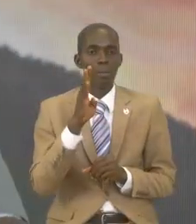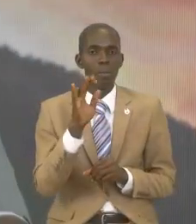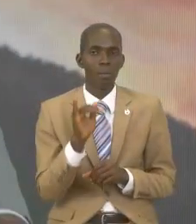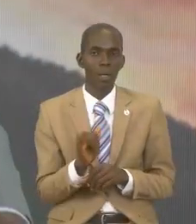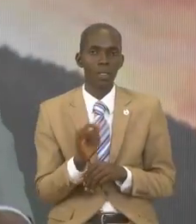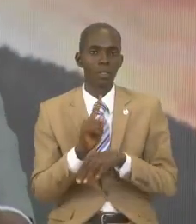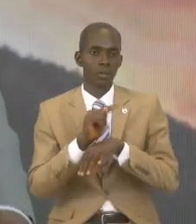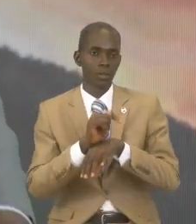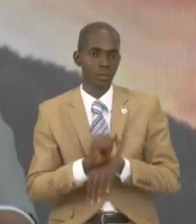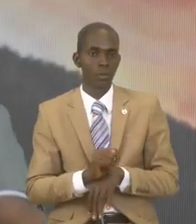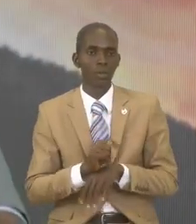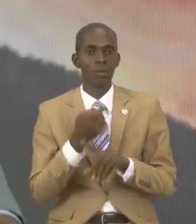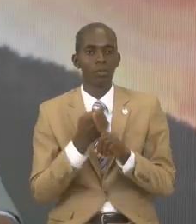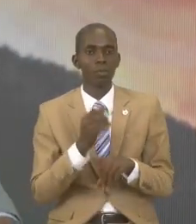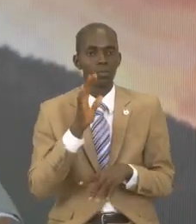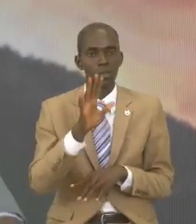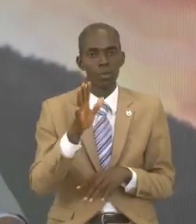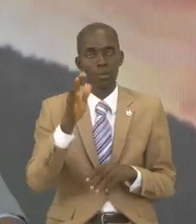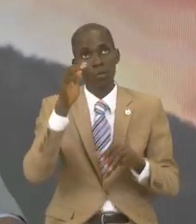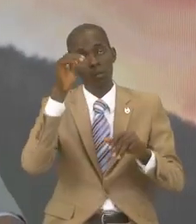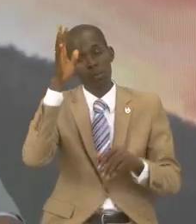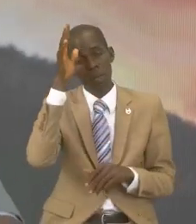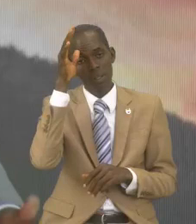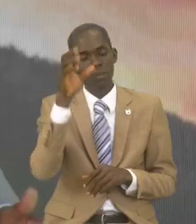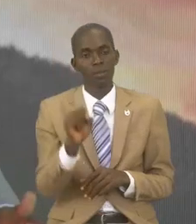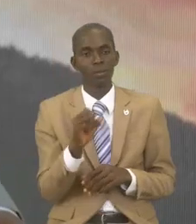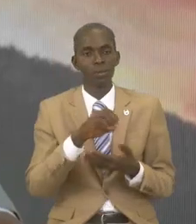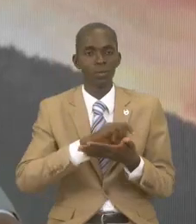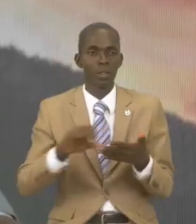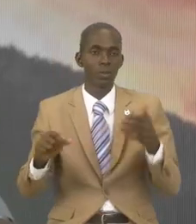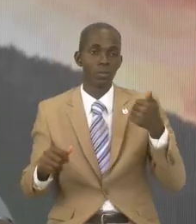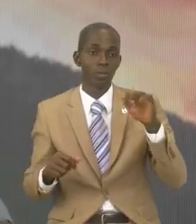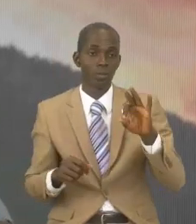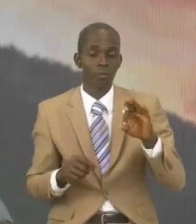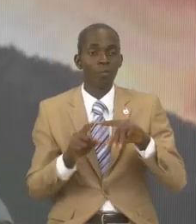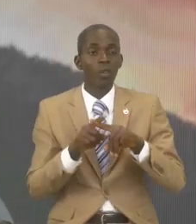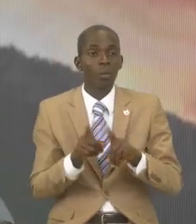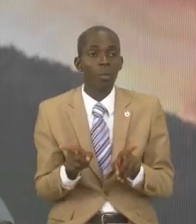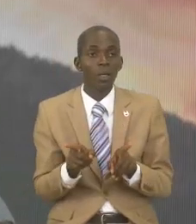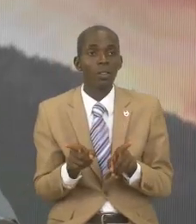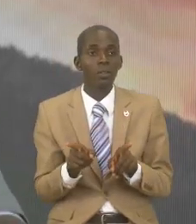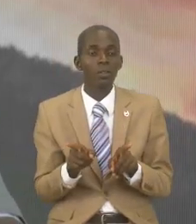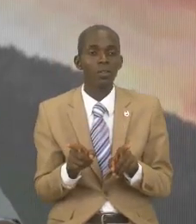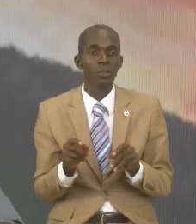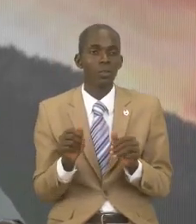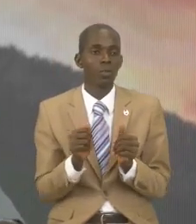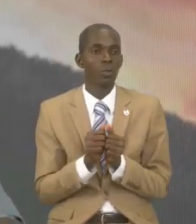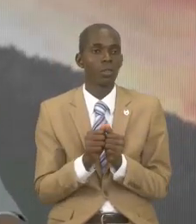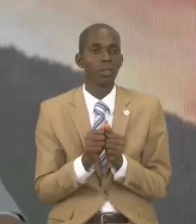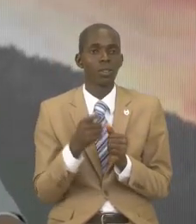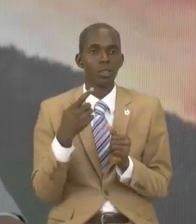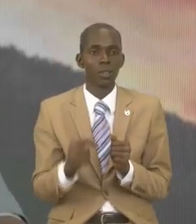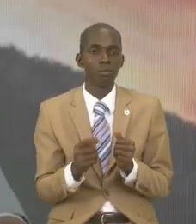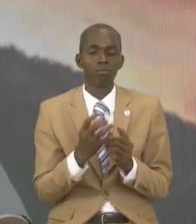by tradition from your fathers. Verse 19, but with the precious blood of